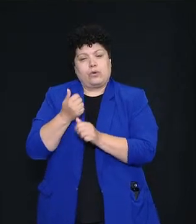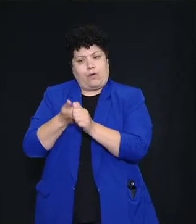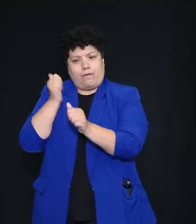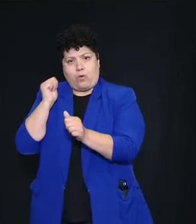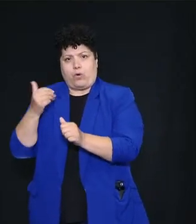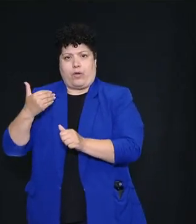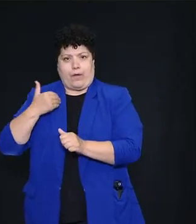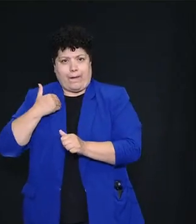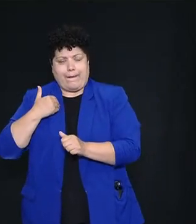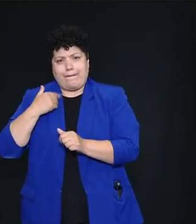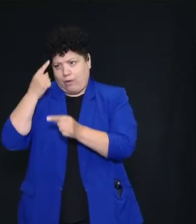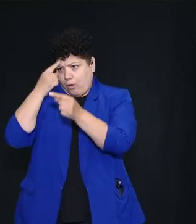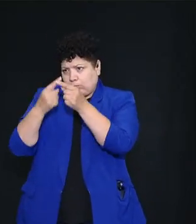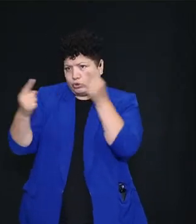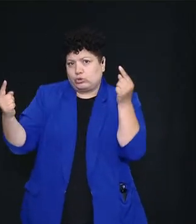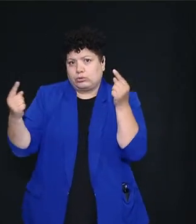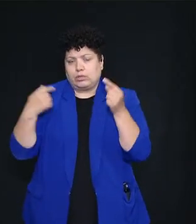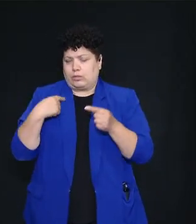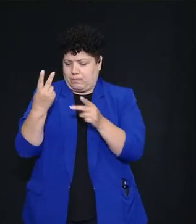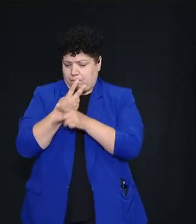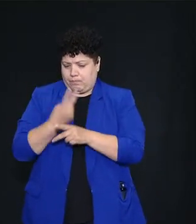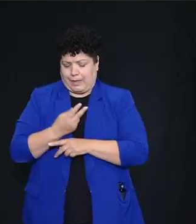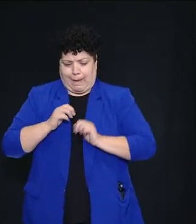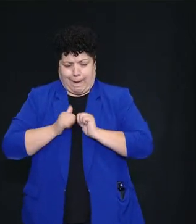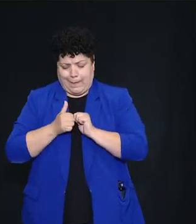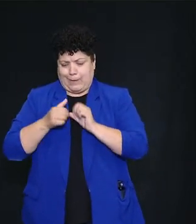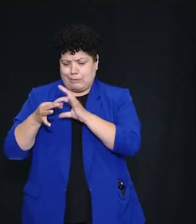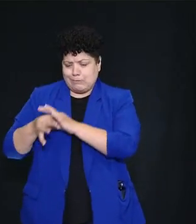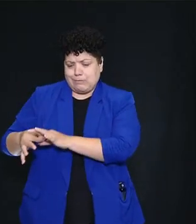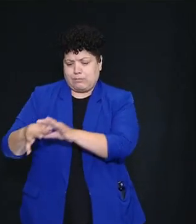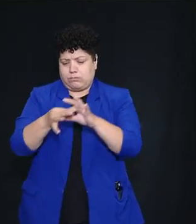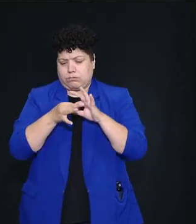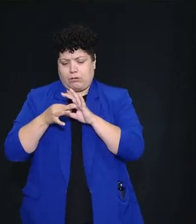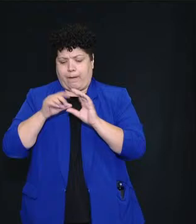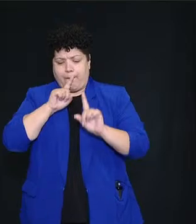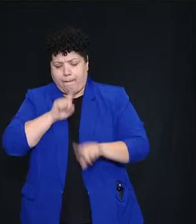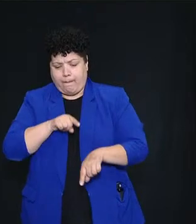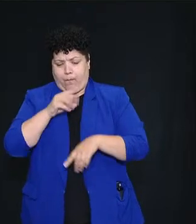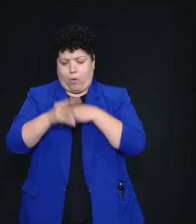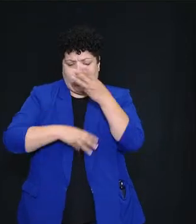opposition in order to provide answers to global challenges.